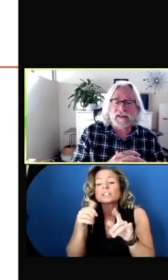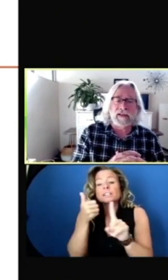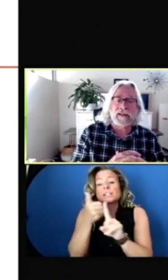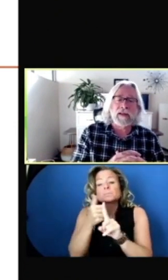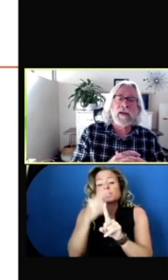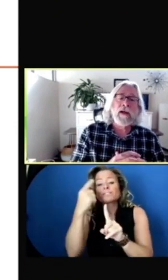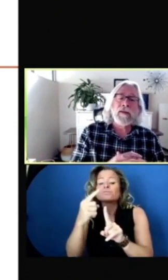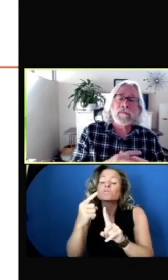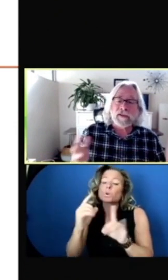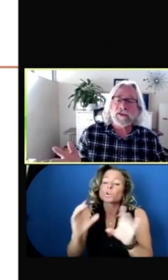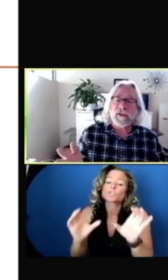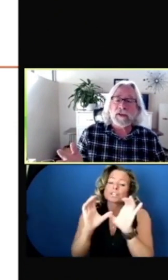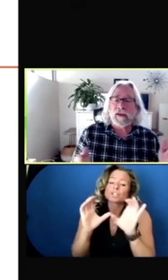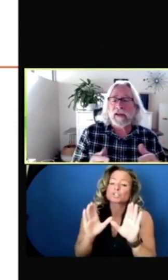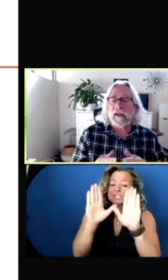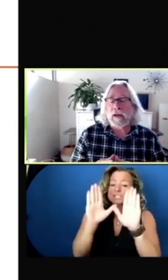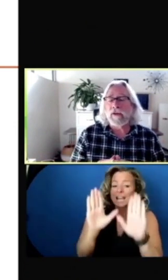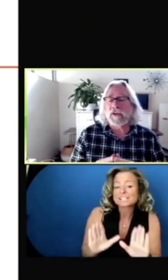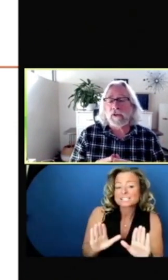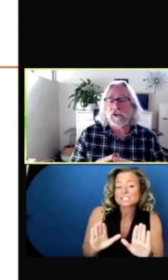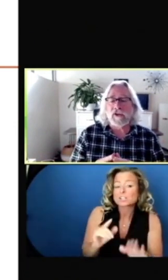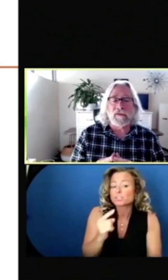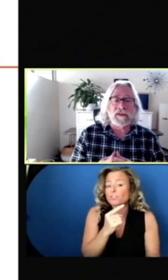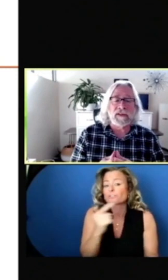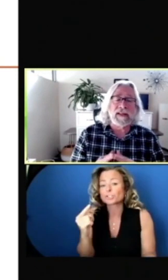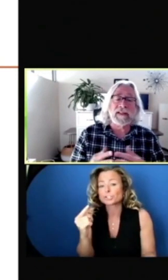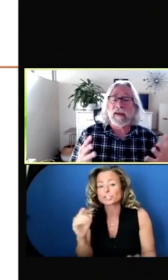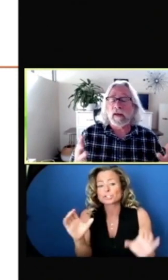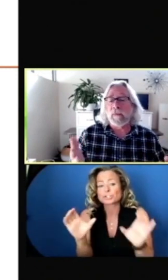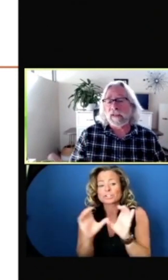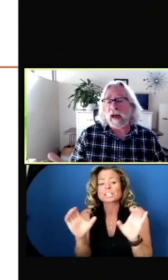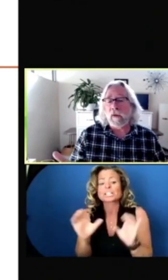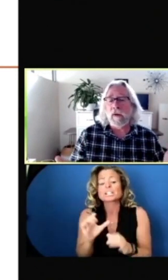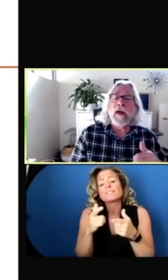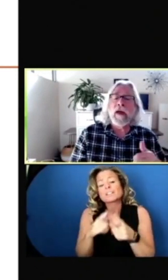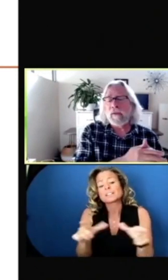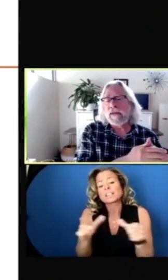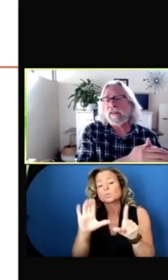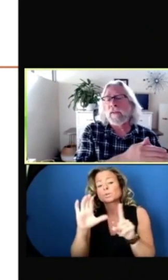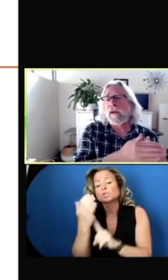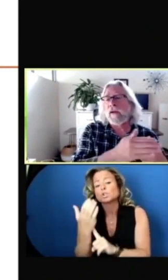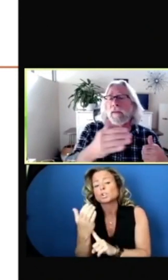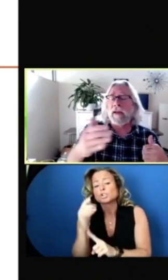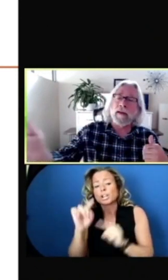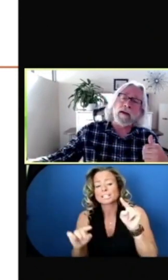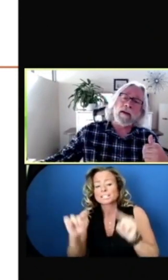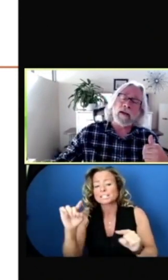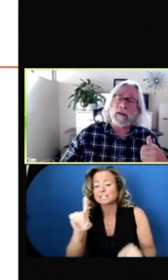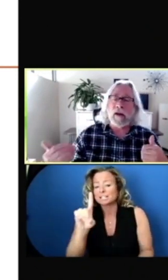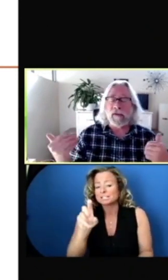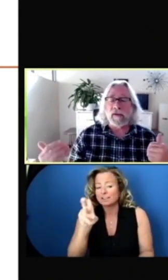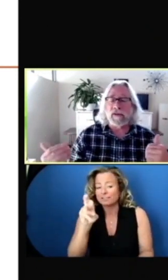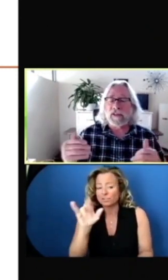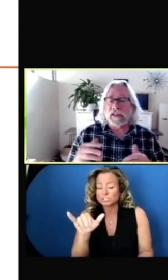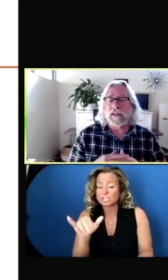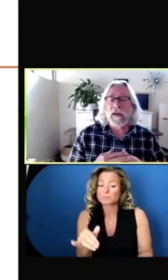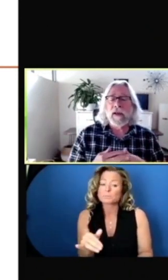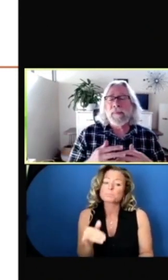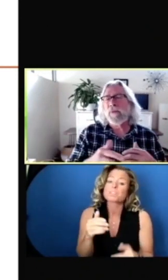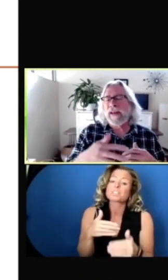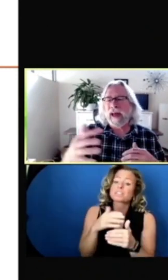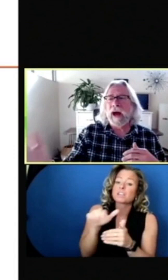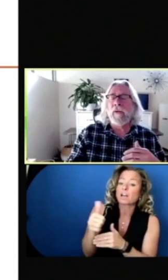Credentialing Excellence. The first certificate, Language, Culture, and Diversity, is available now. The rest of them are going to be coming out, the other